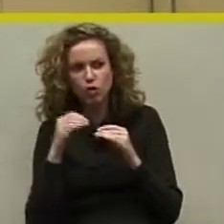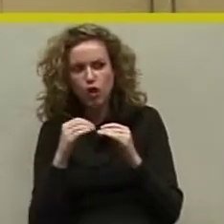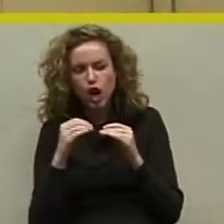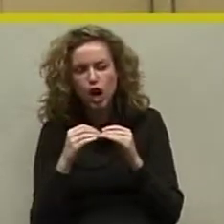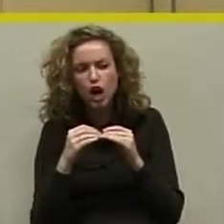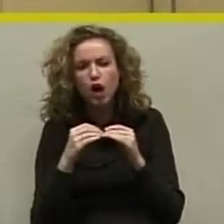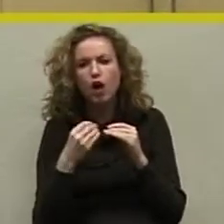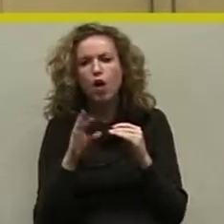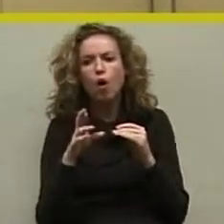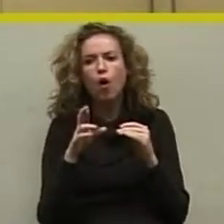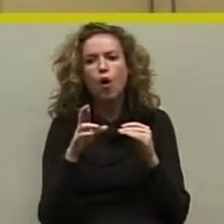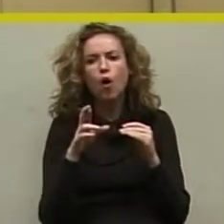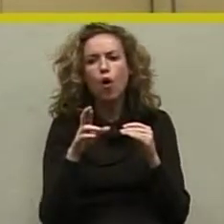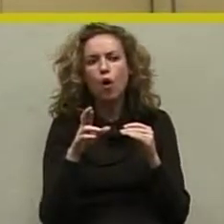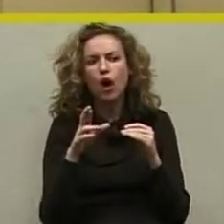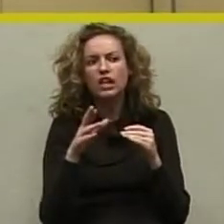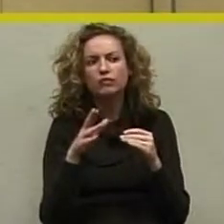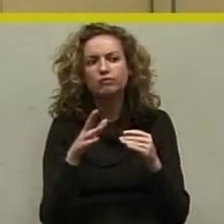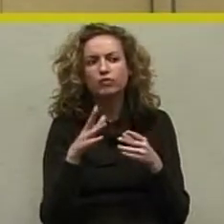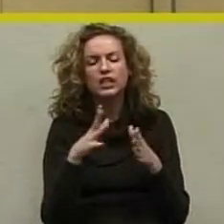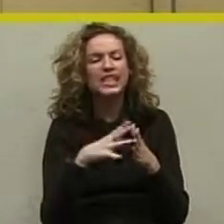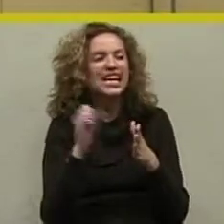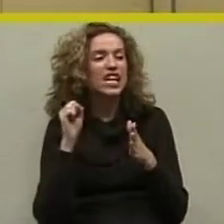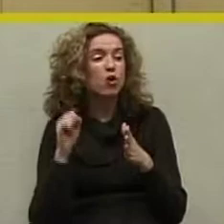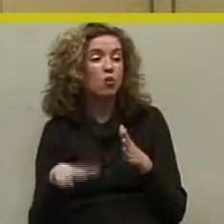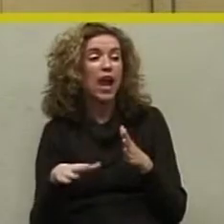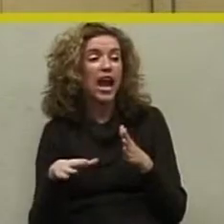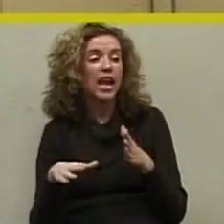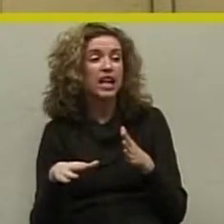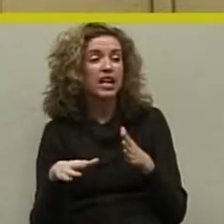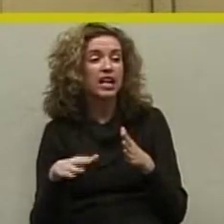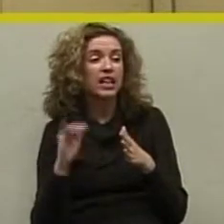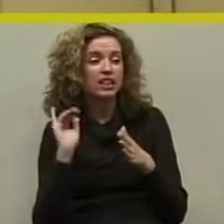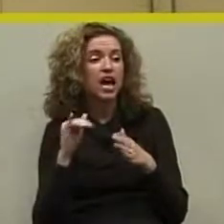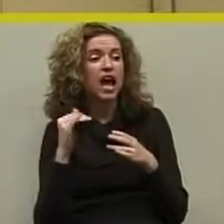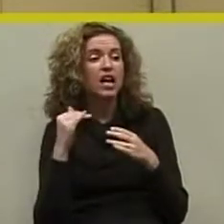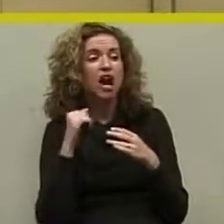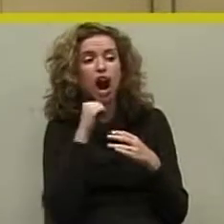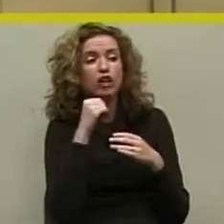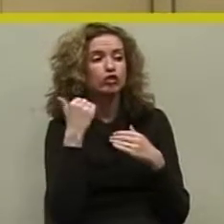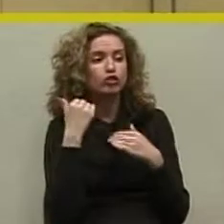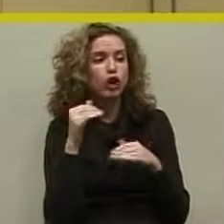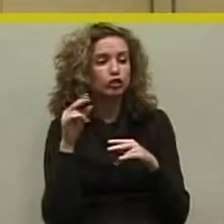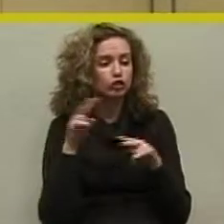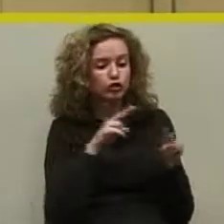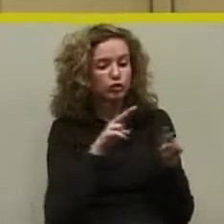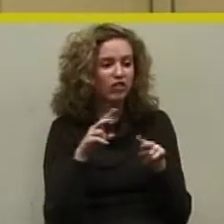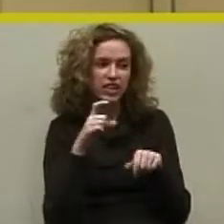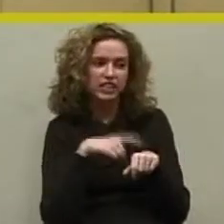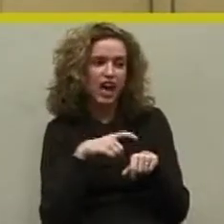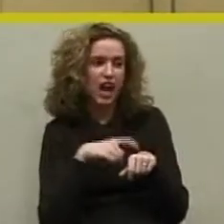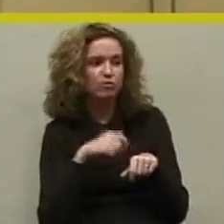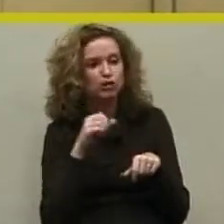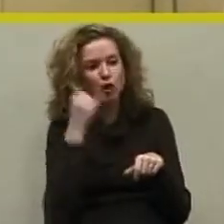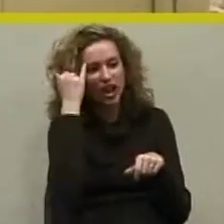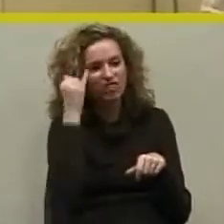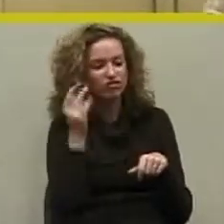Taking away the unstructured time. Okay, taking it away. Okay, so the two of you can't do recess